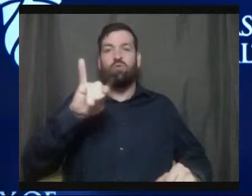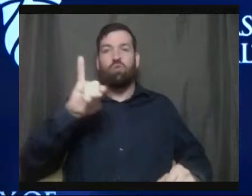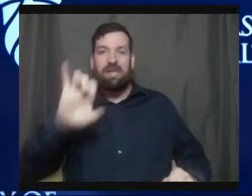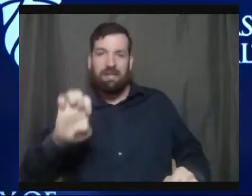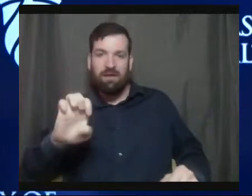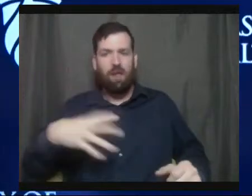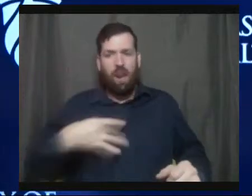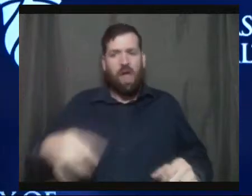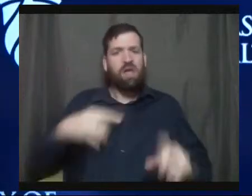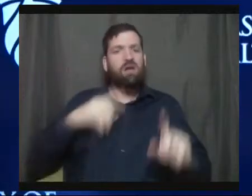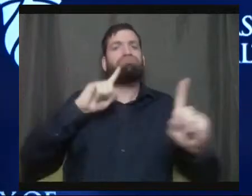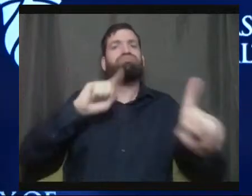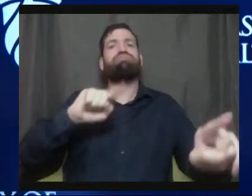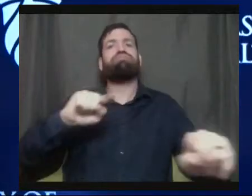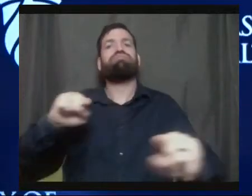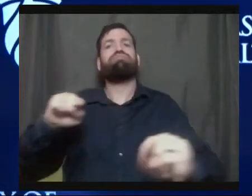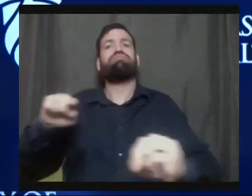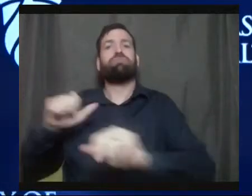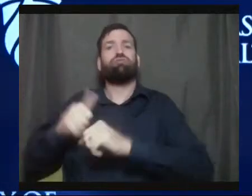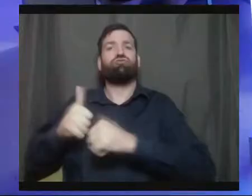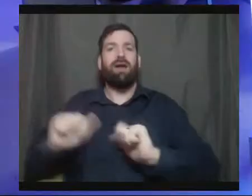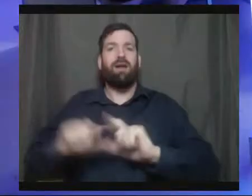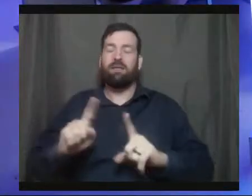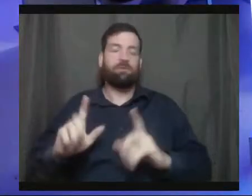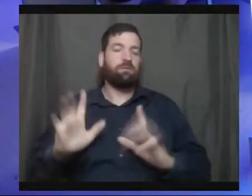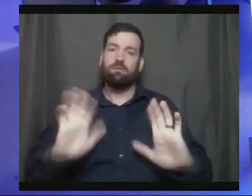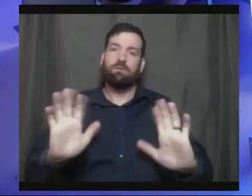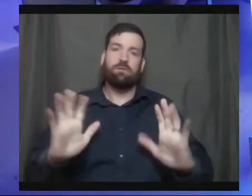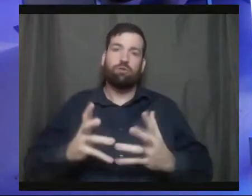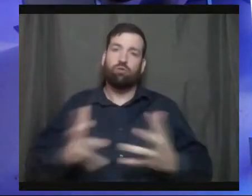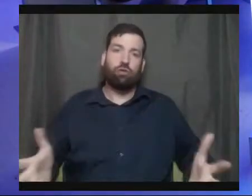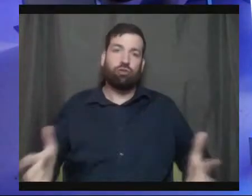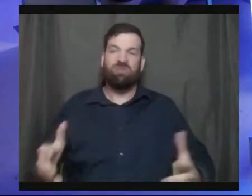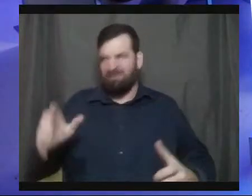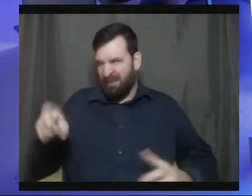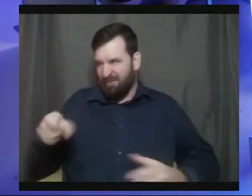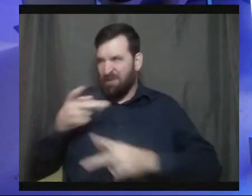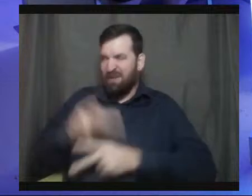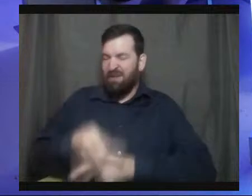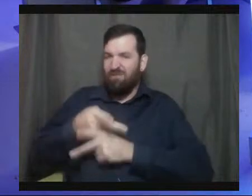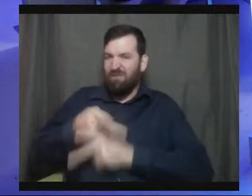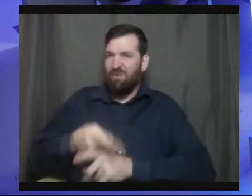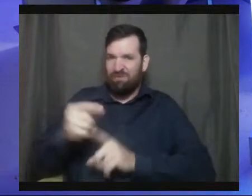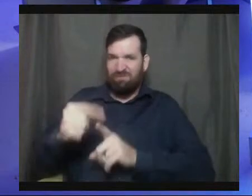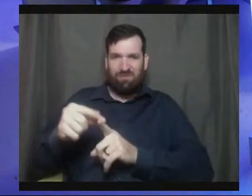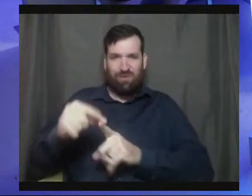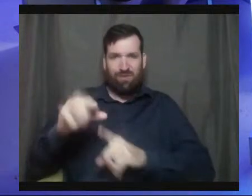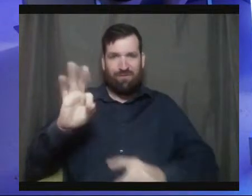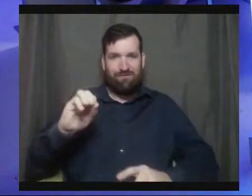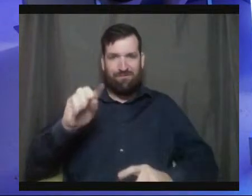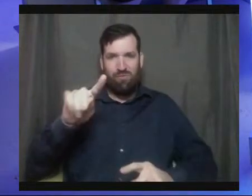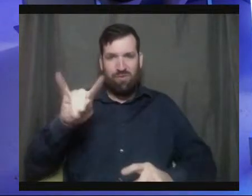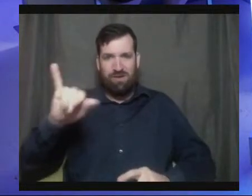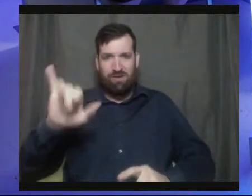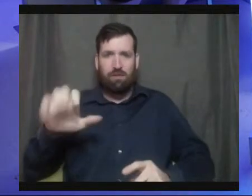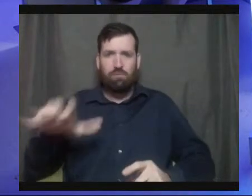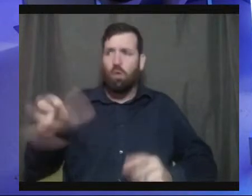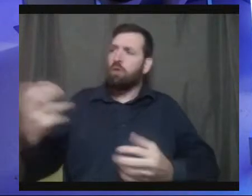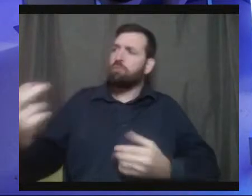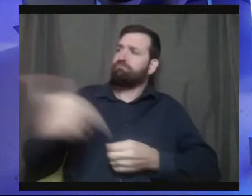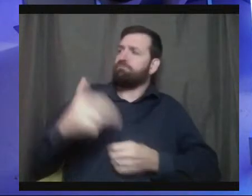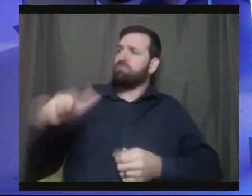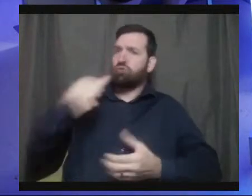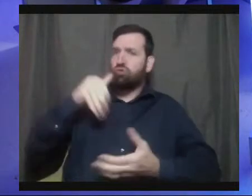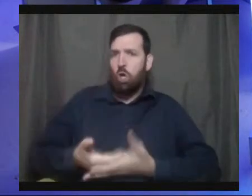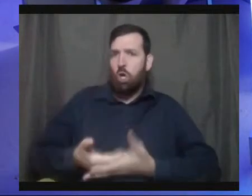just became too much. Yeah, a foodie. You got to be careful with that word, right? I want to bring in your daughter and talk to Adriana a